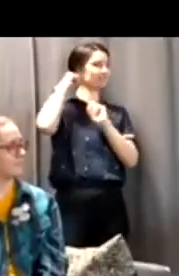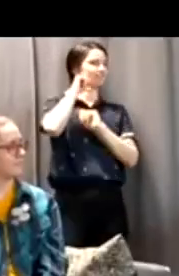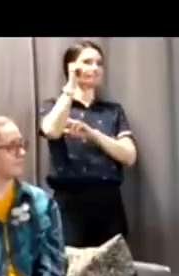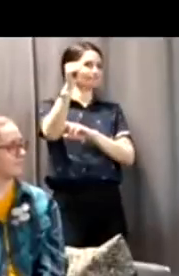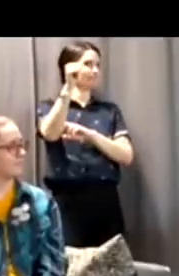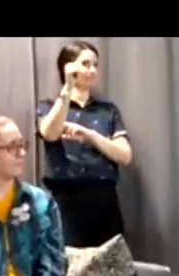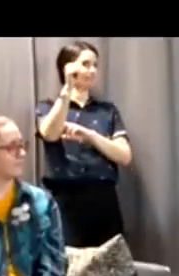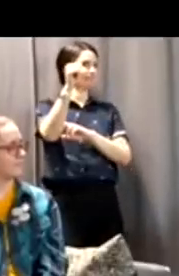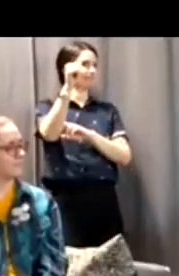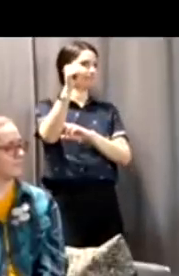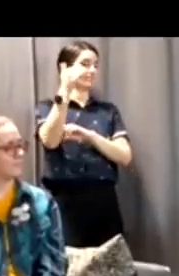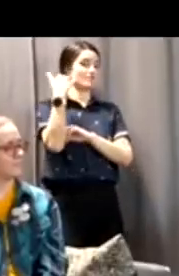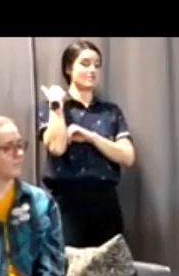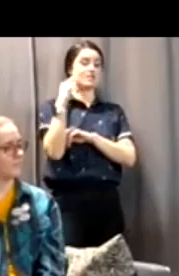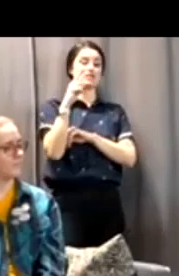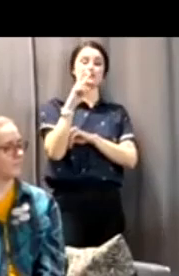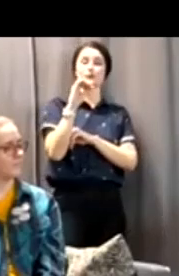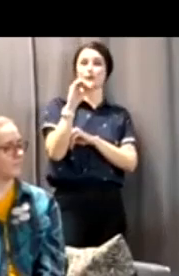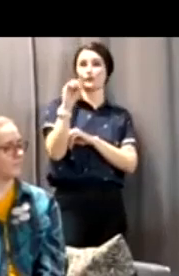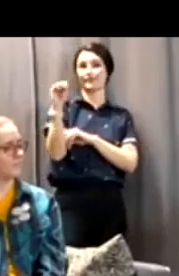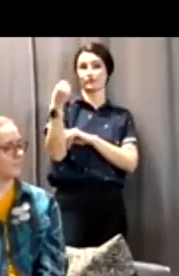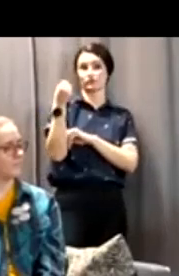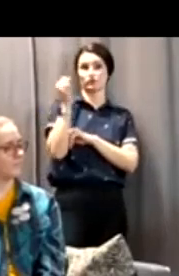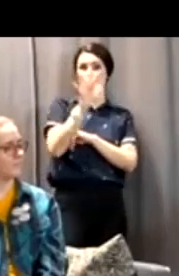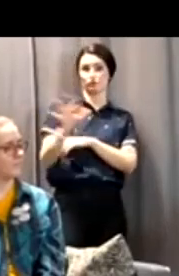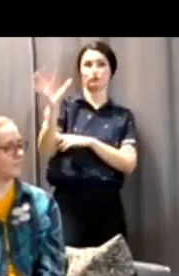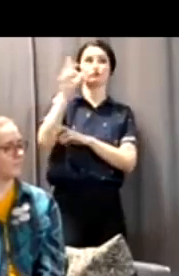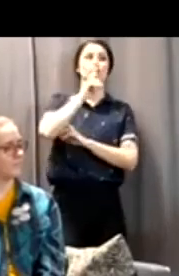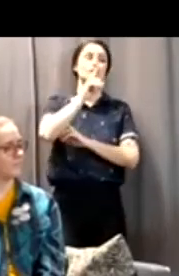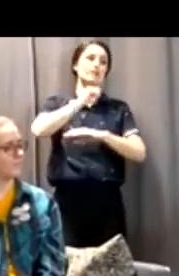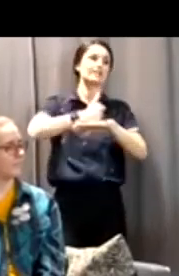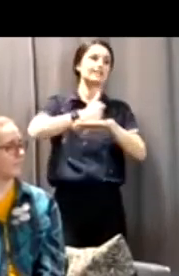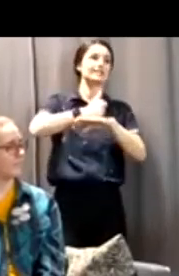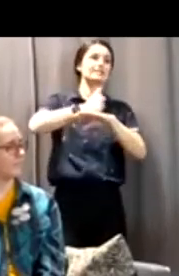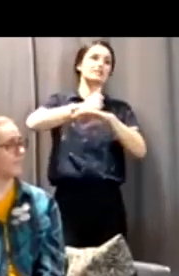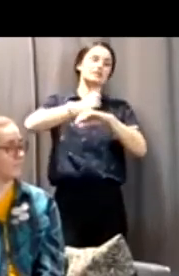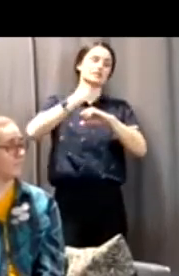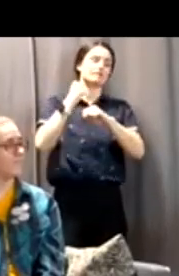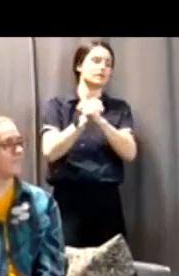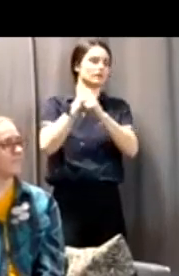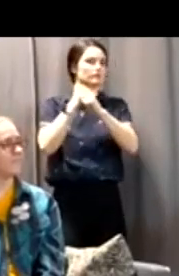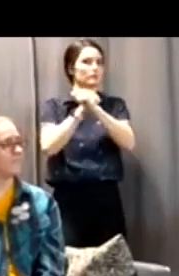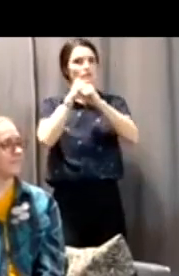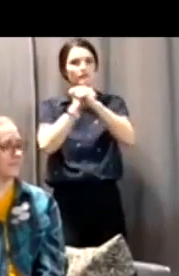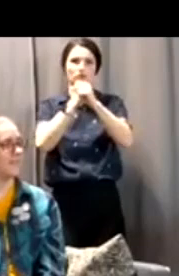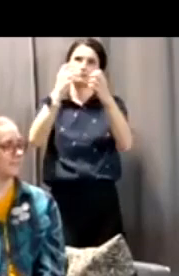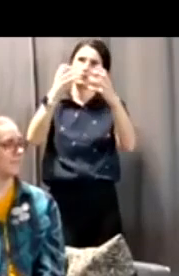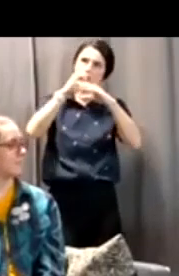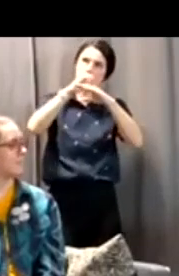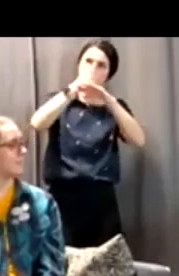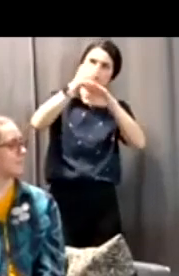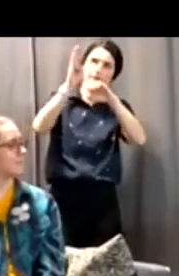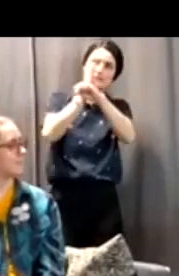Putting on prides in the early 2000s to fight to get corporate sponsors, because that wasn't happening